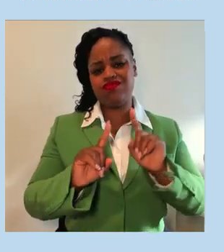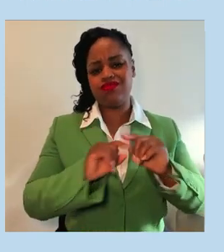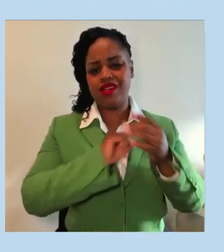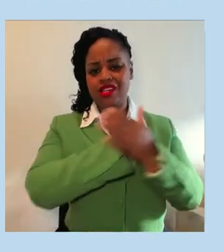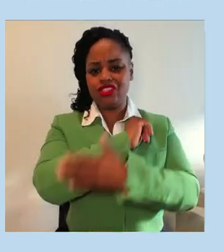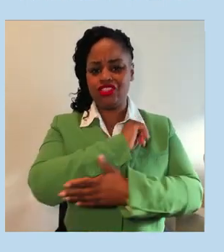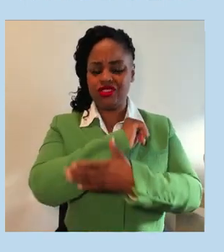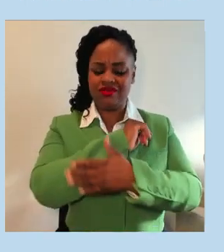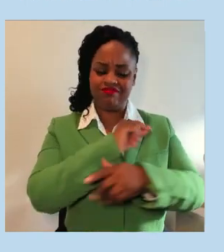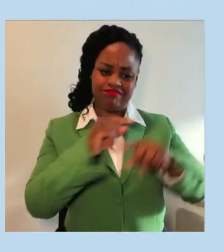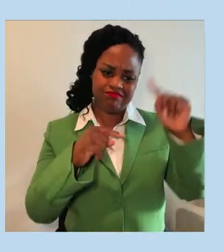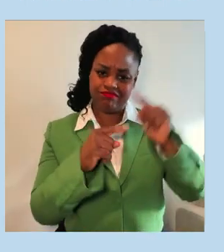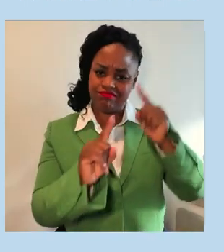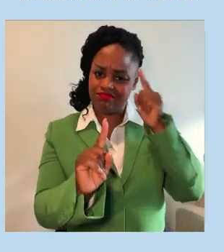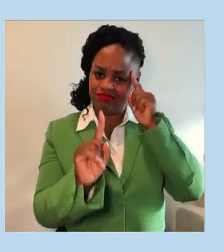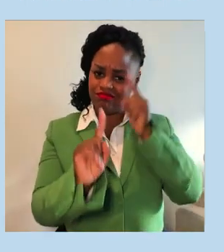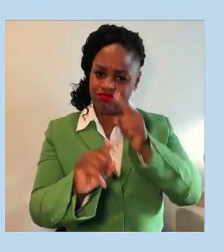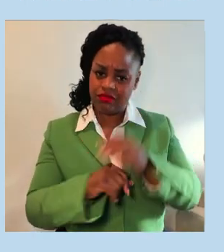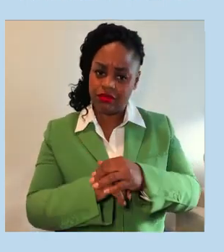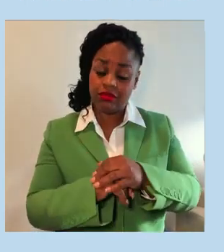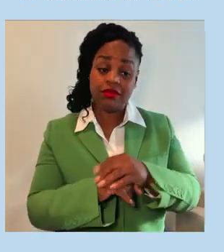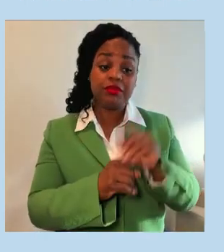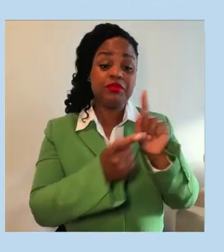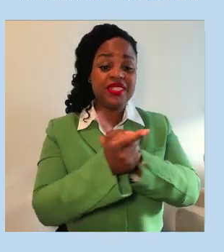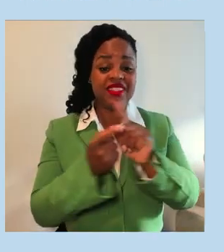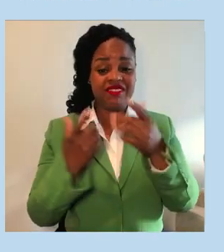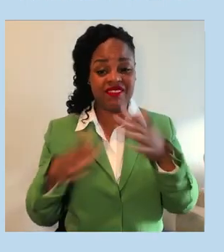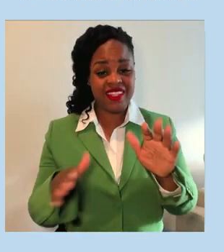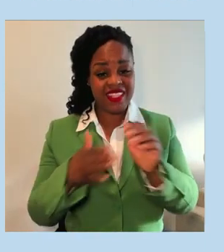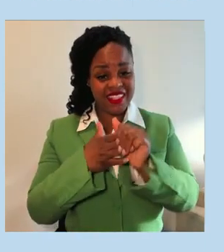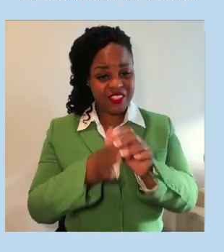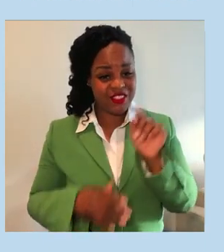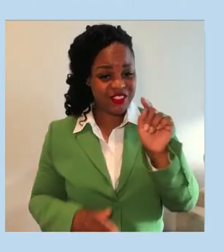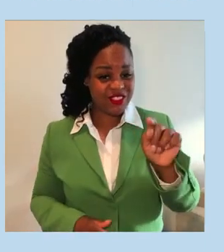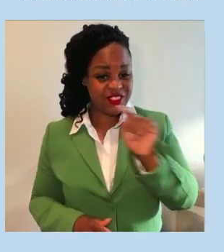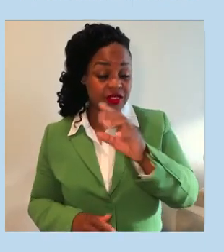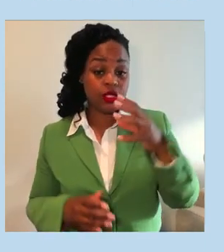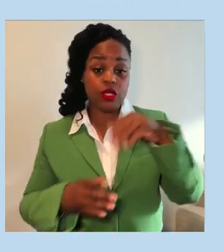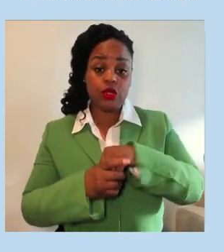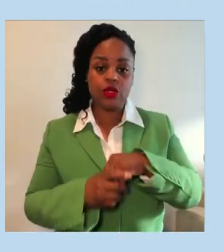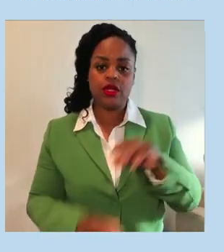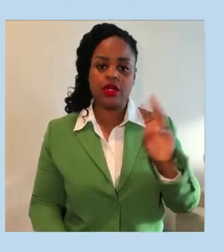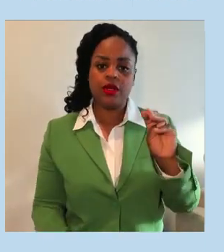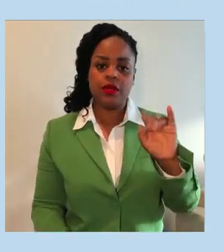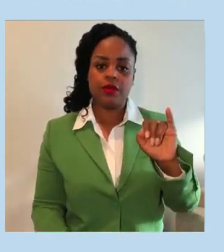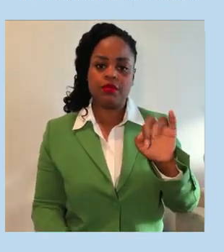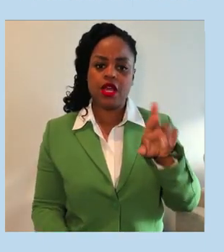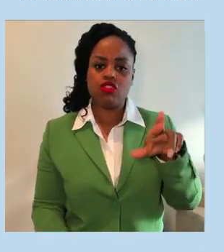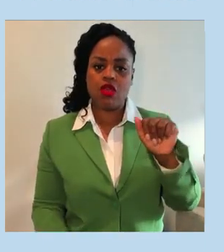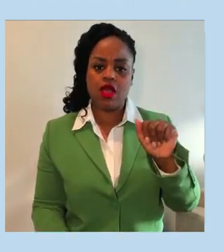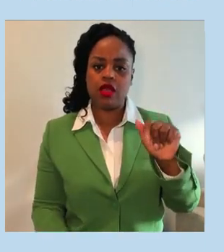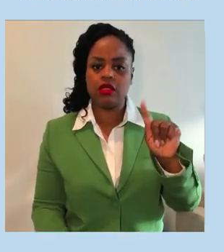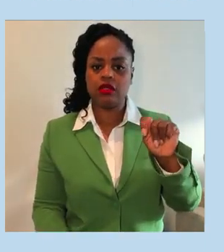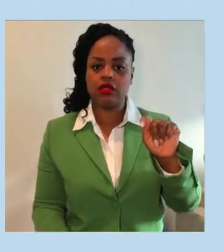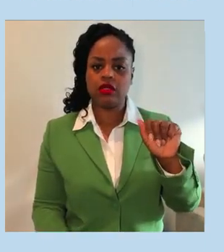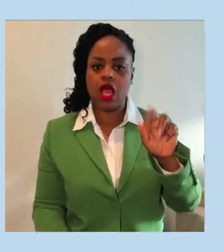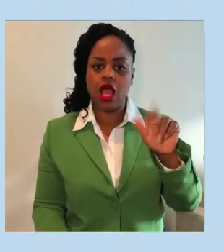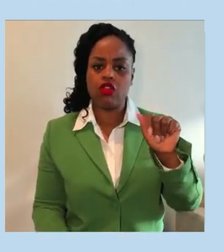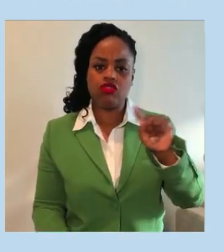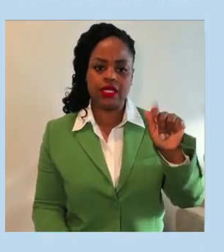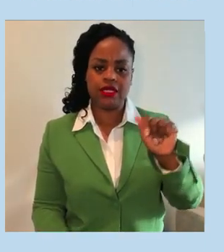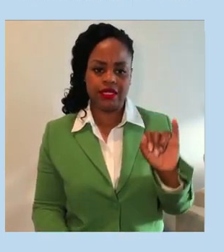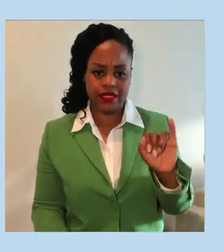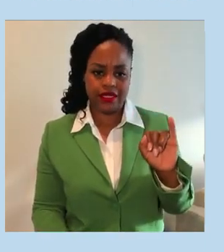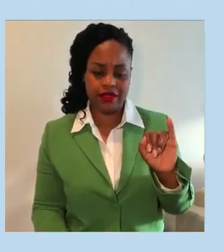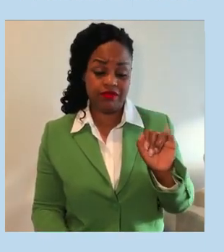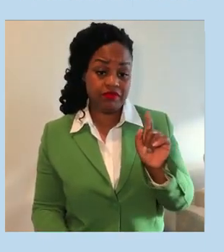Tarazi, who is creating eco-friendly electric scooters for universities and airports. She's helping address the climate crisis and inspiring